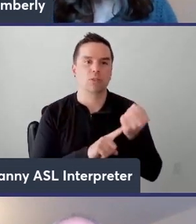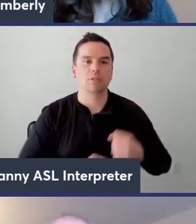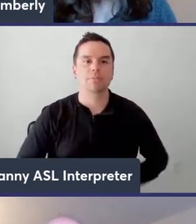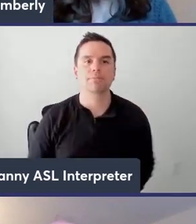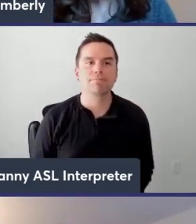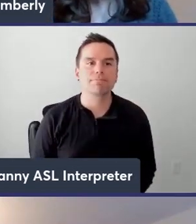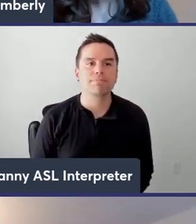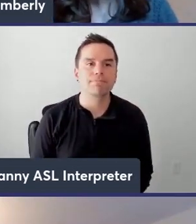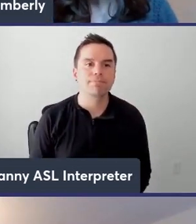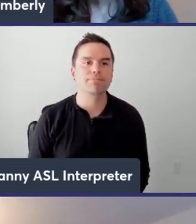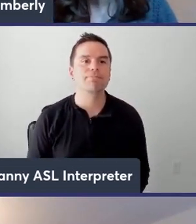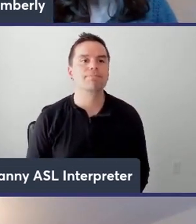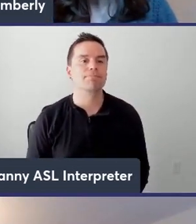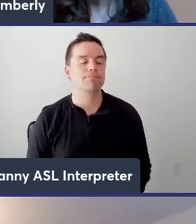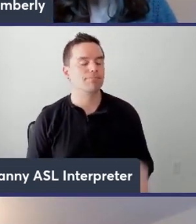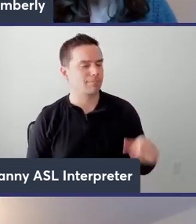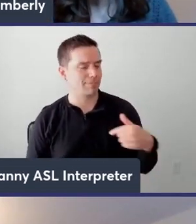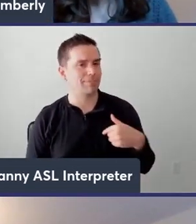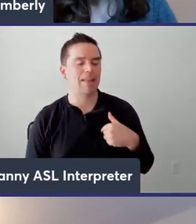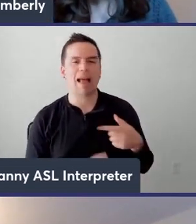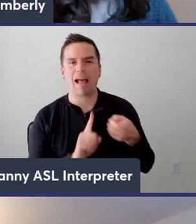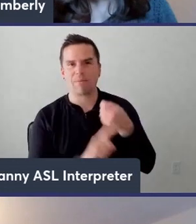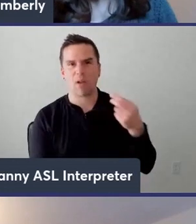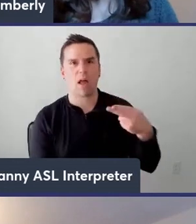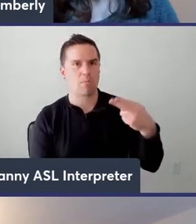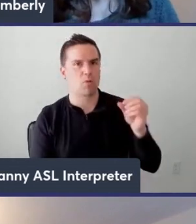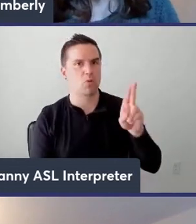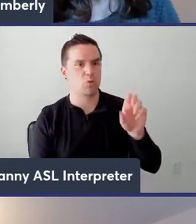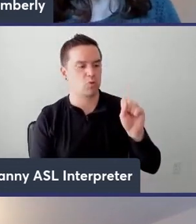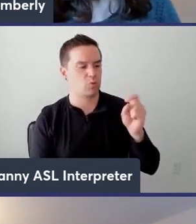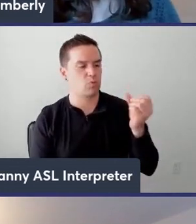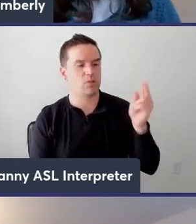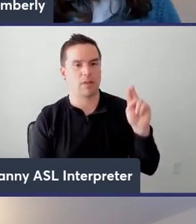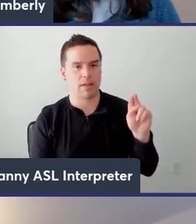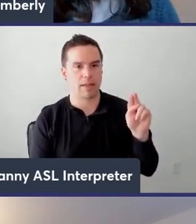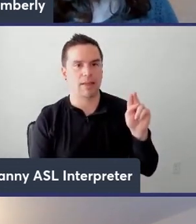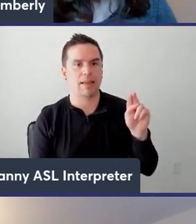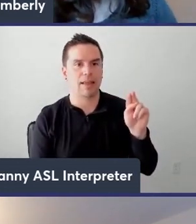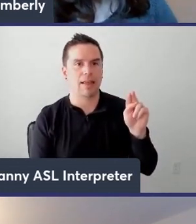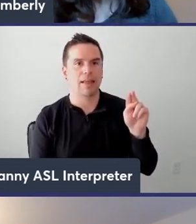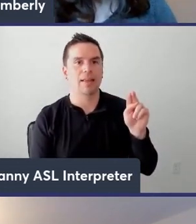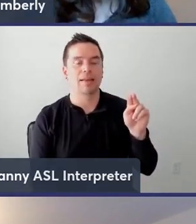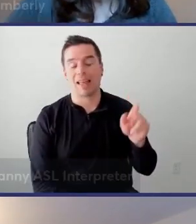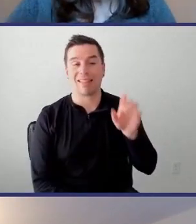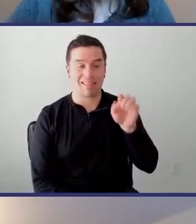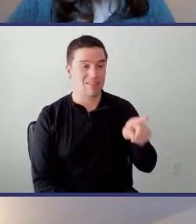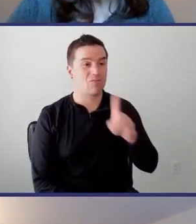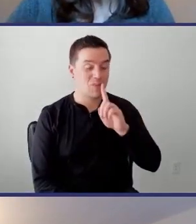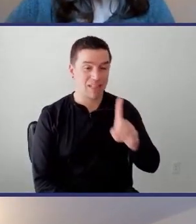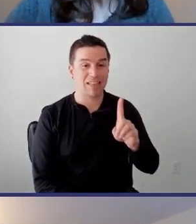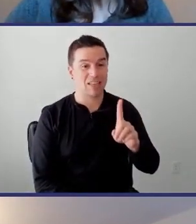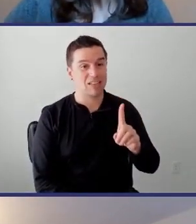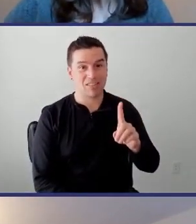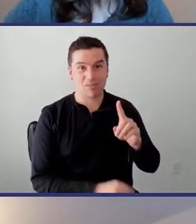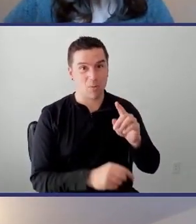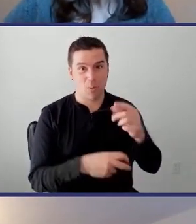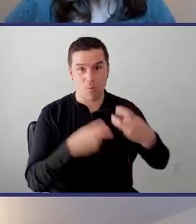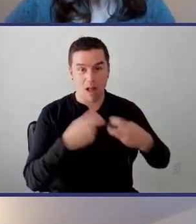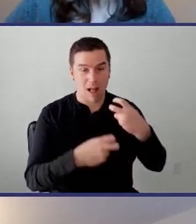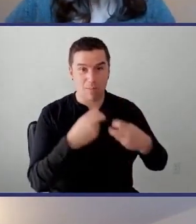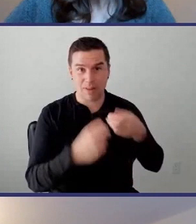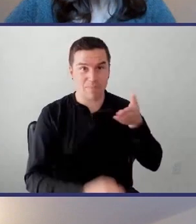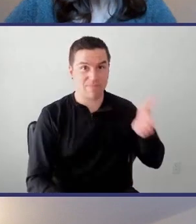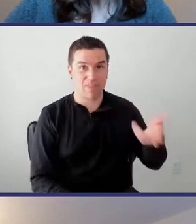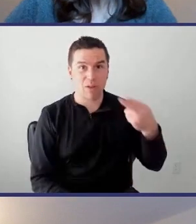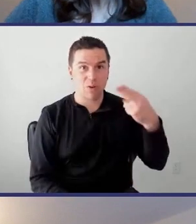being useful. So I'm from Houston, and this is a very real problem for us in Houston with